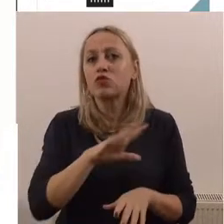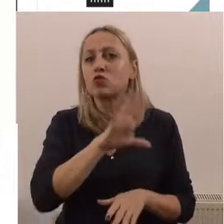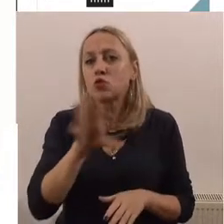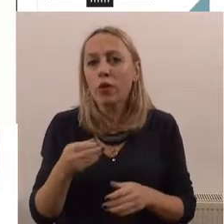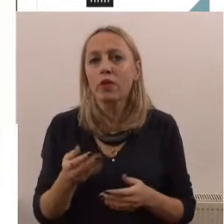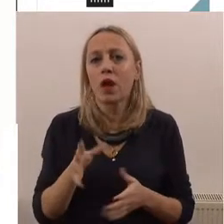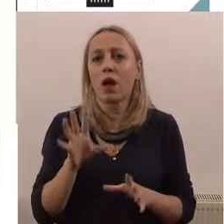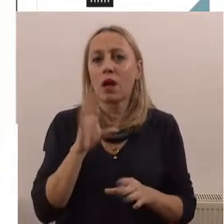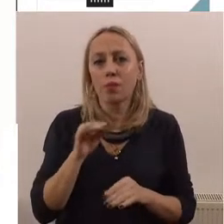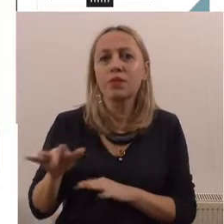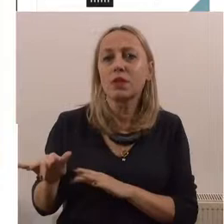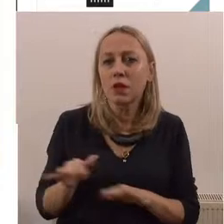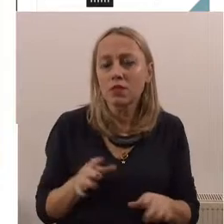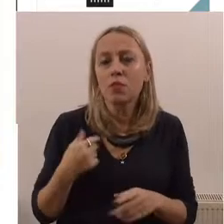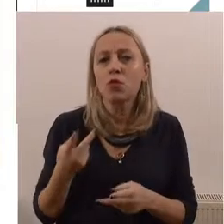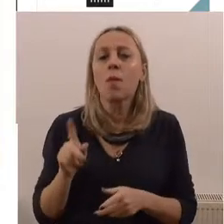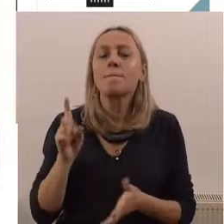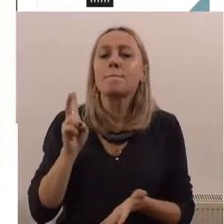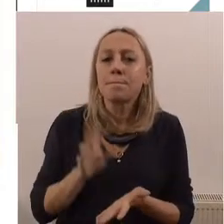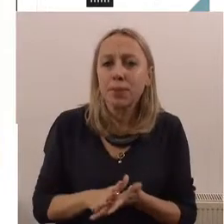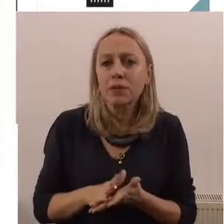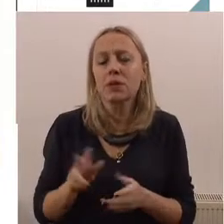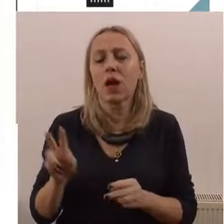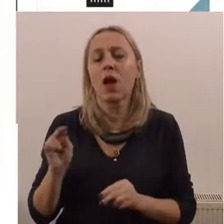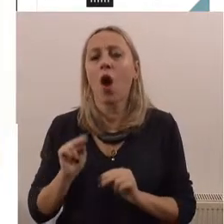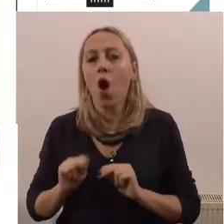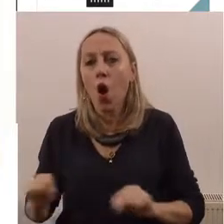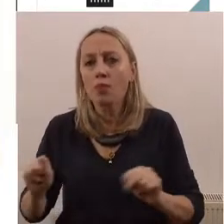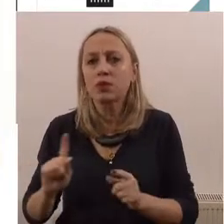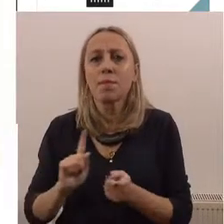mobility issues to feel comfortable.